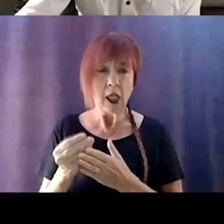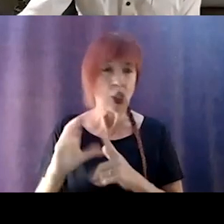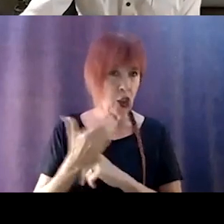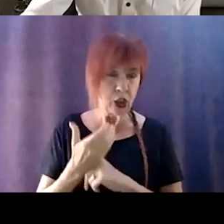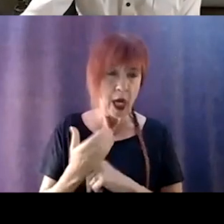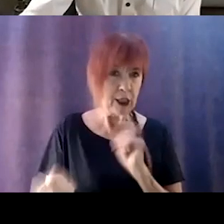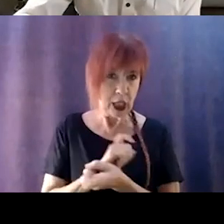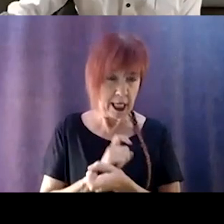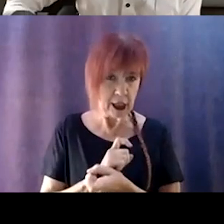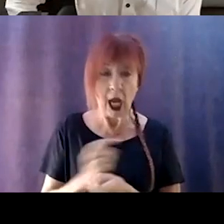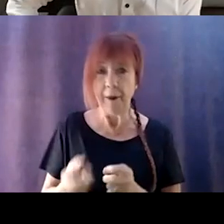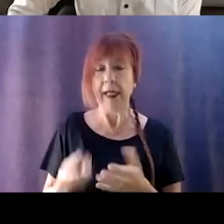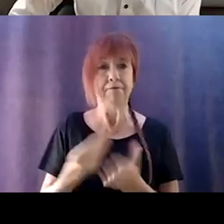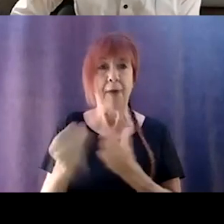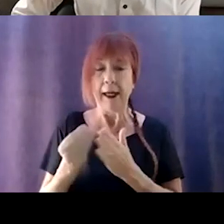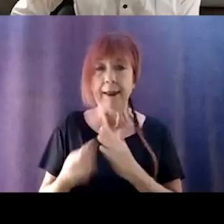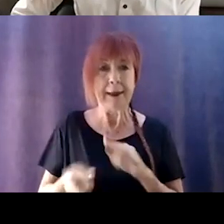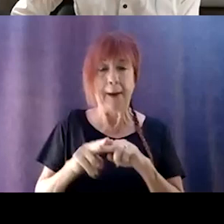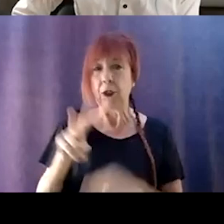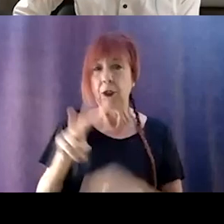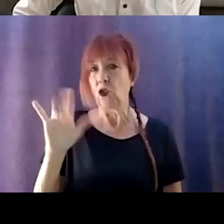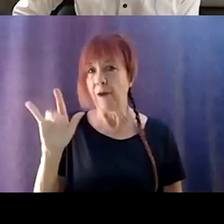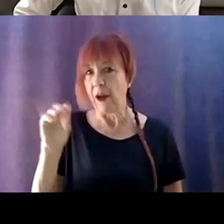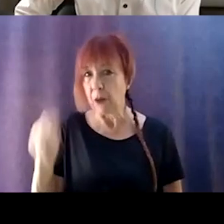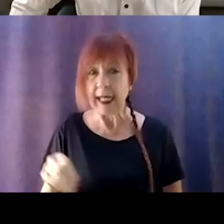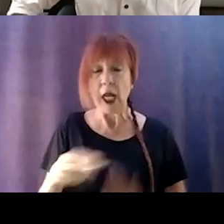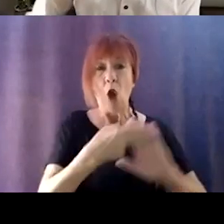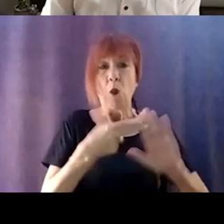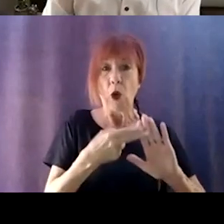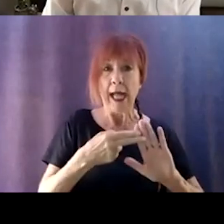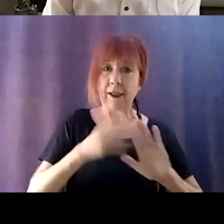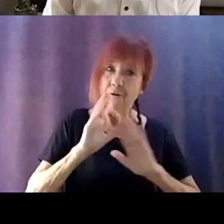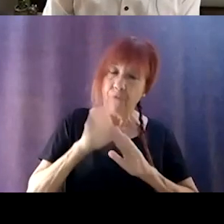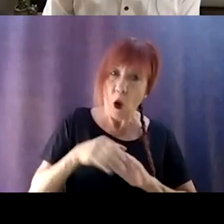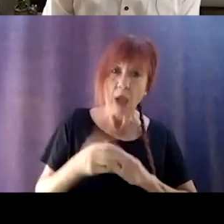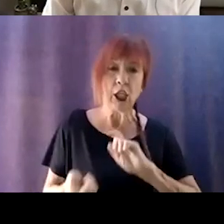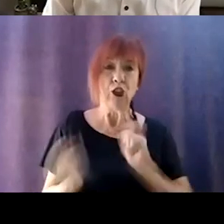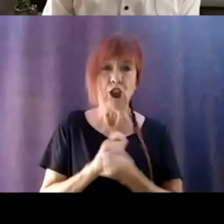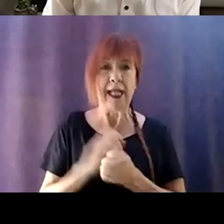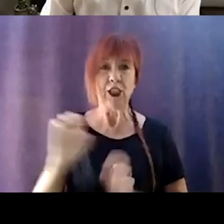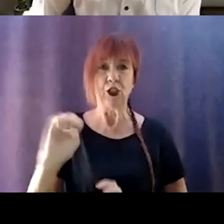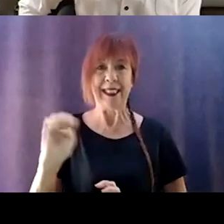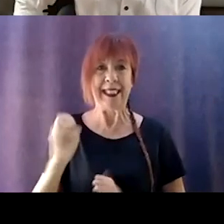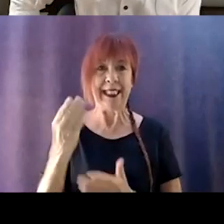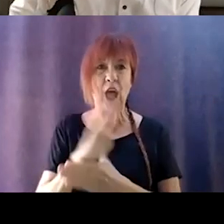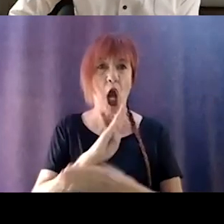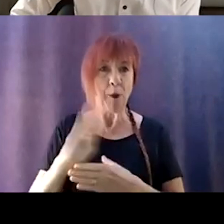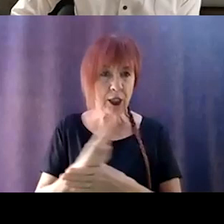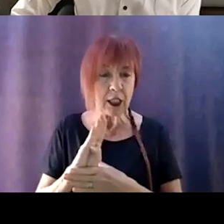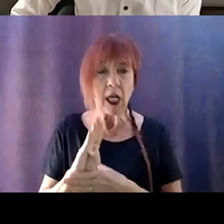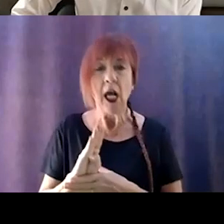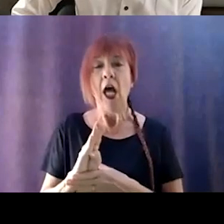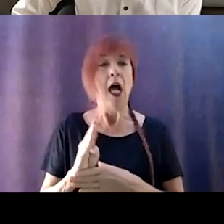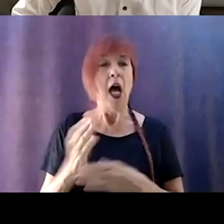up 25%. Brands are being forced to shift to e-commerce now and selling everything digitally and online. So with